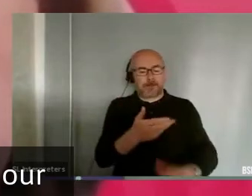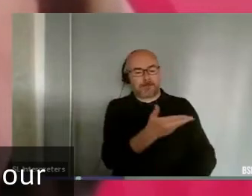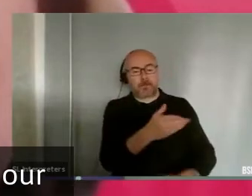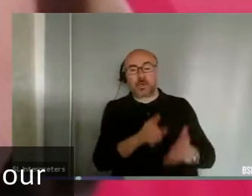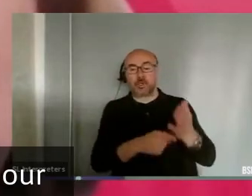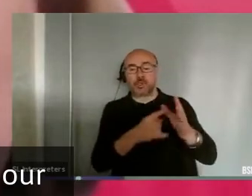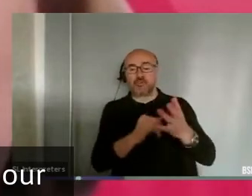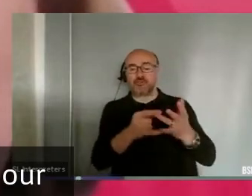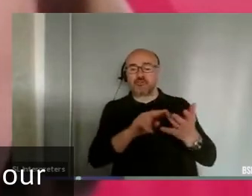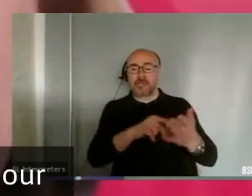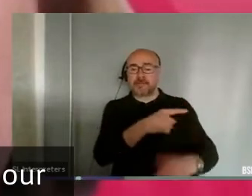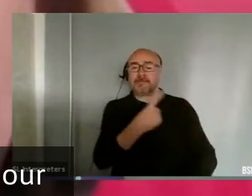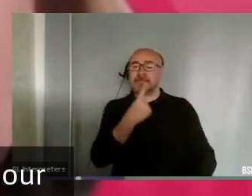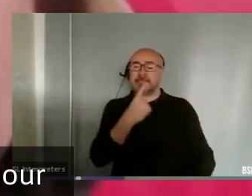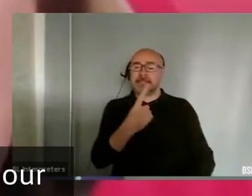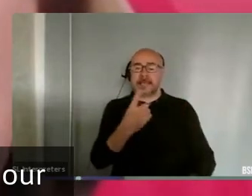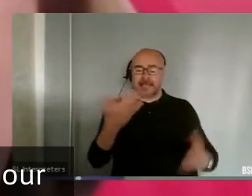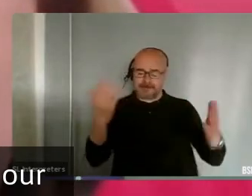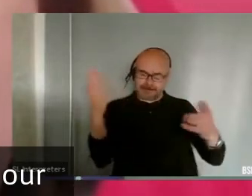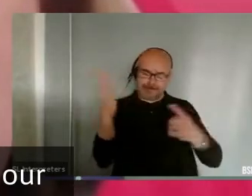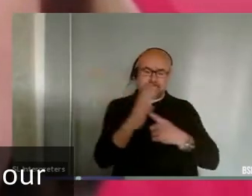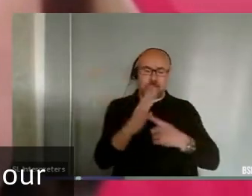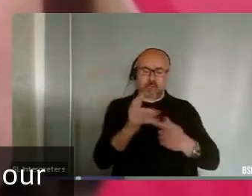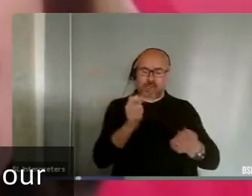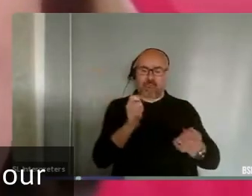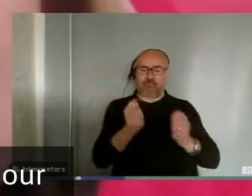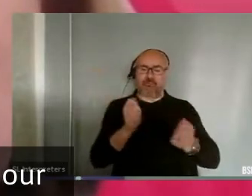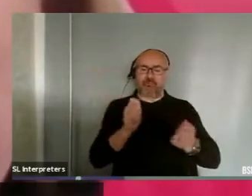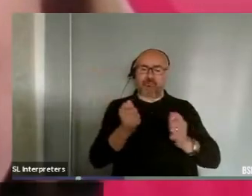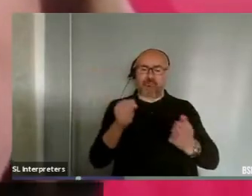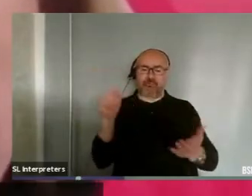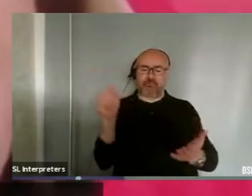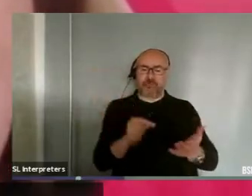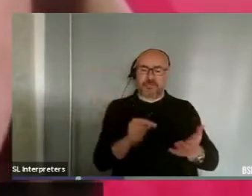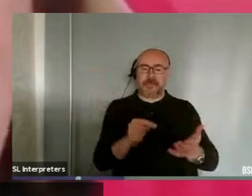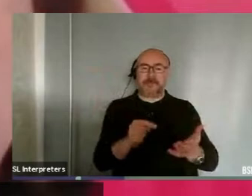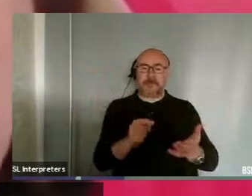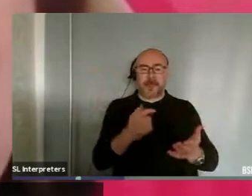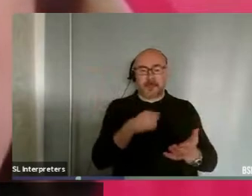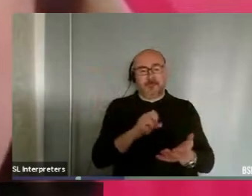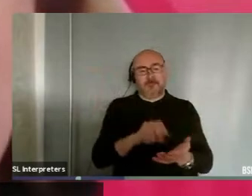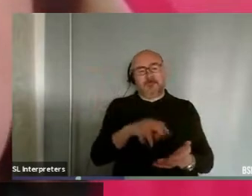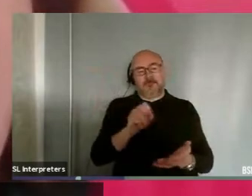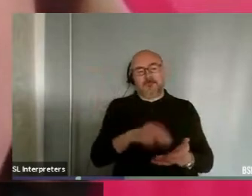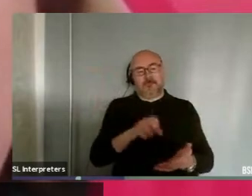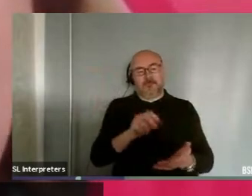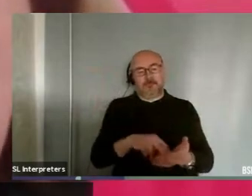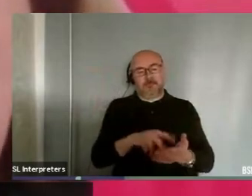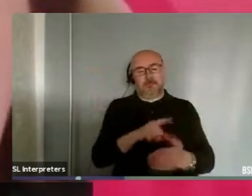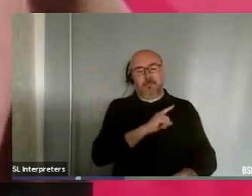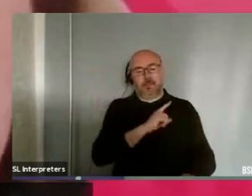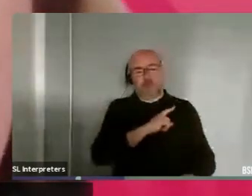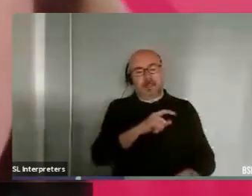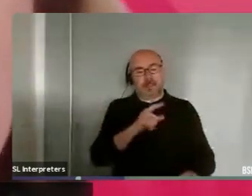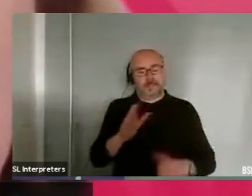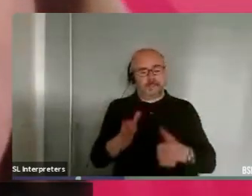really delighted that our first speaker is someone who has tried very, very hard and shown great leadership in